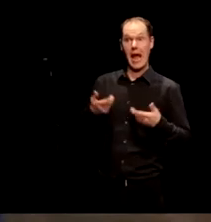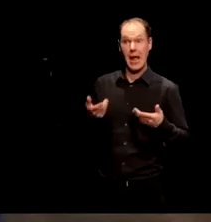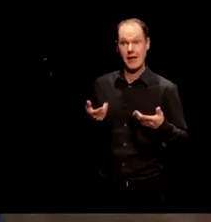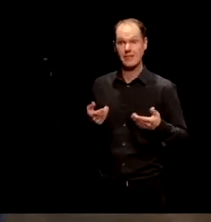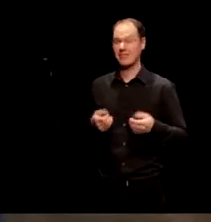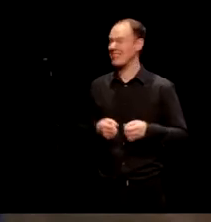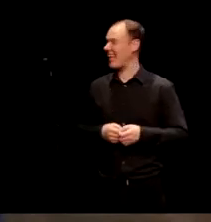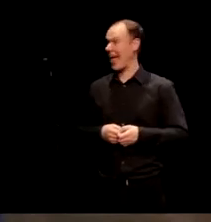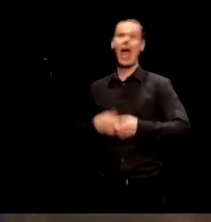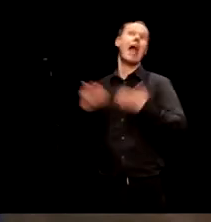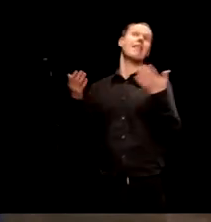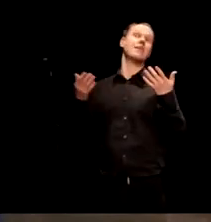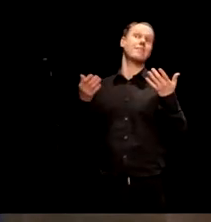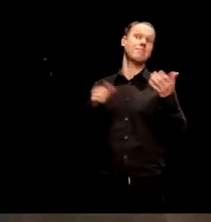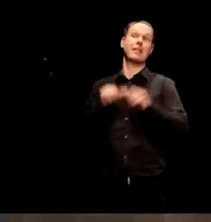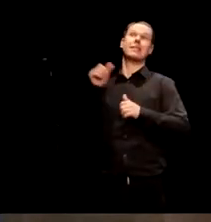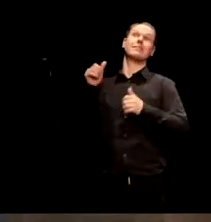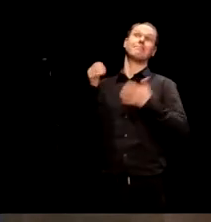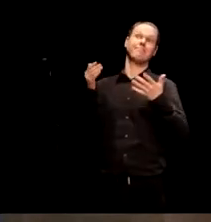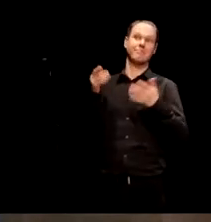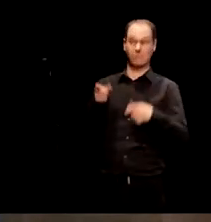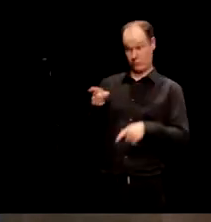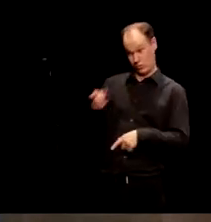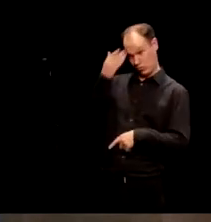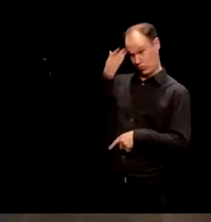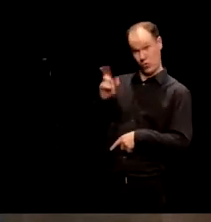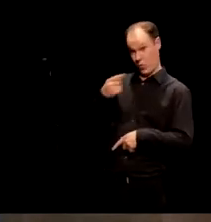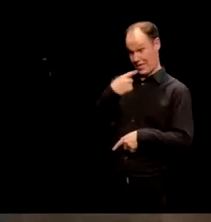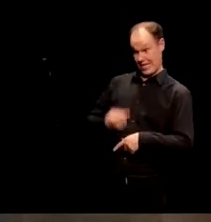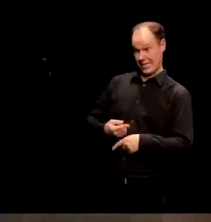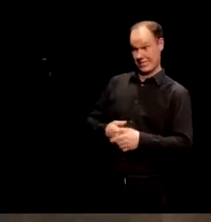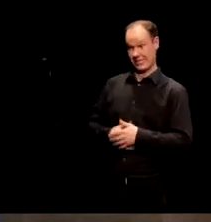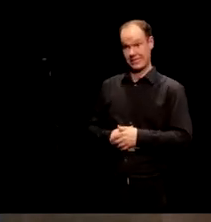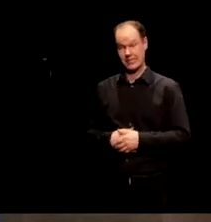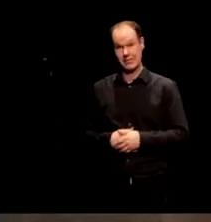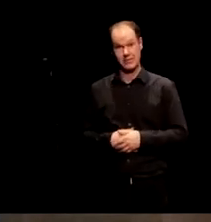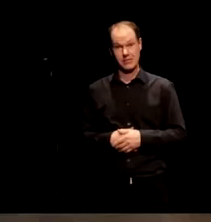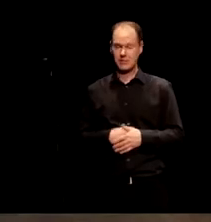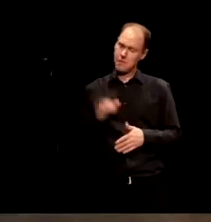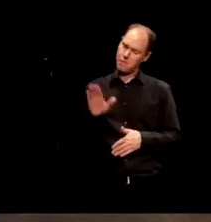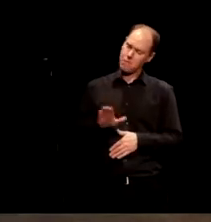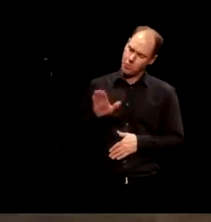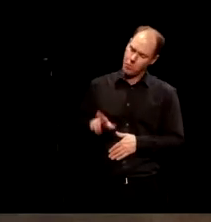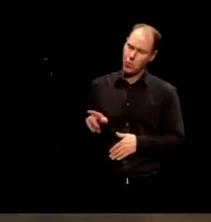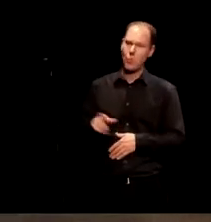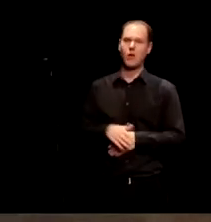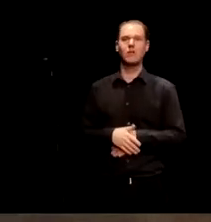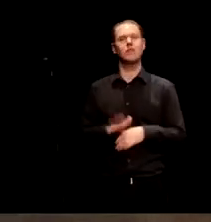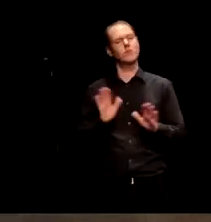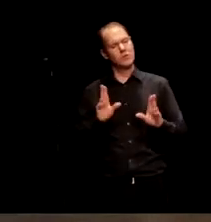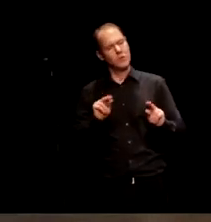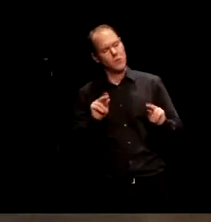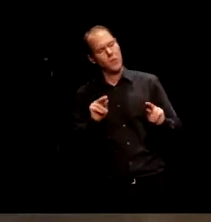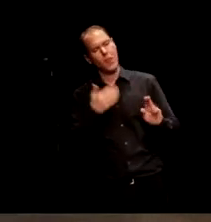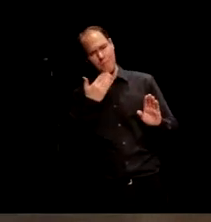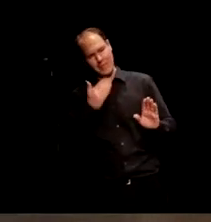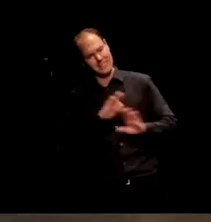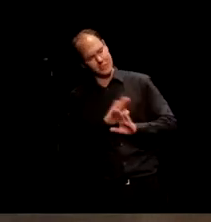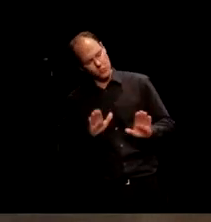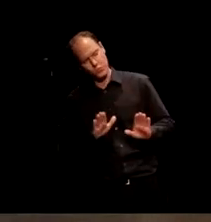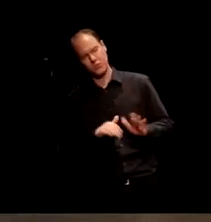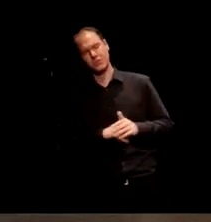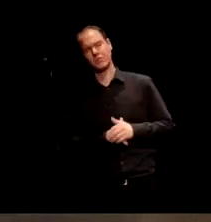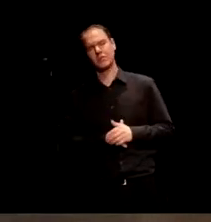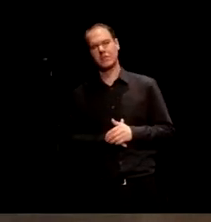Anything is better than... You don't know what you're saying, child. You poor kid. No, please don't, Myrtle.